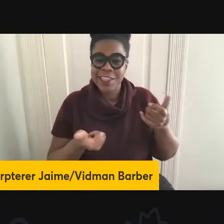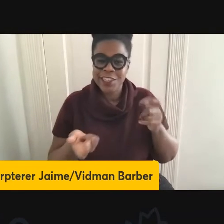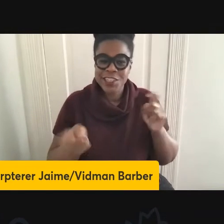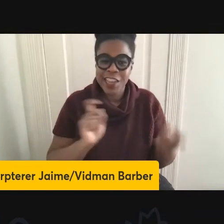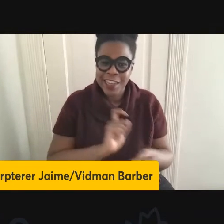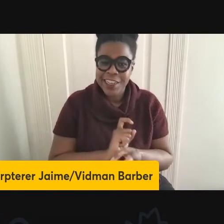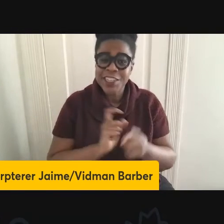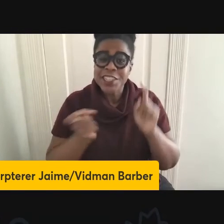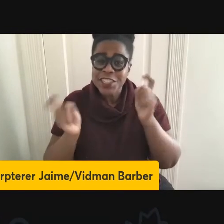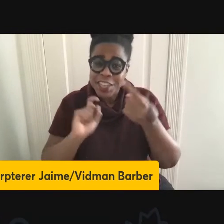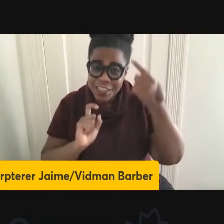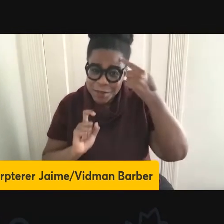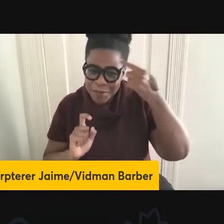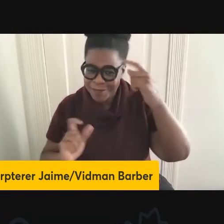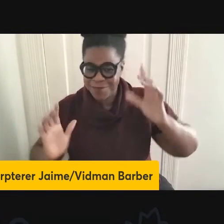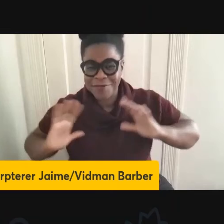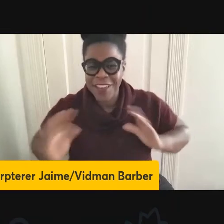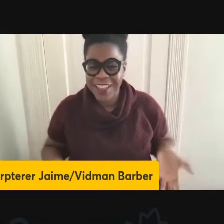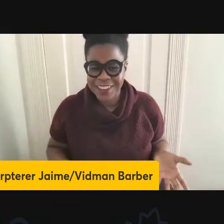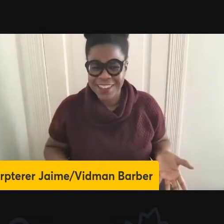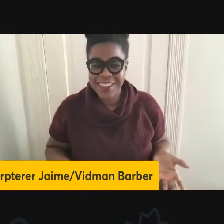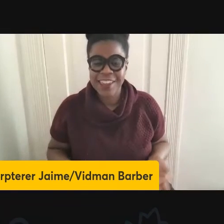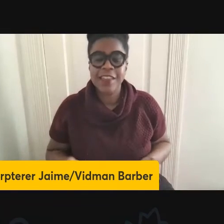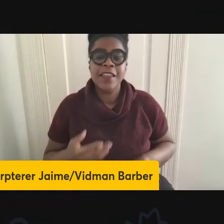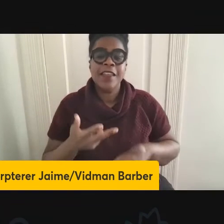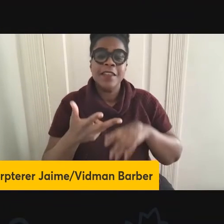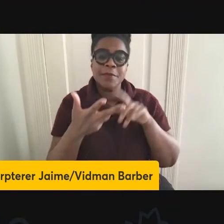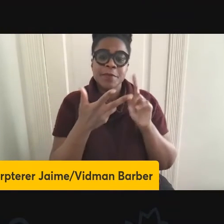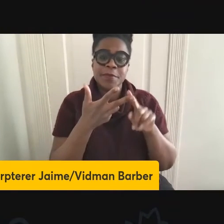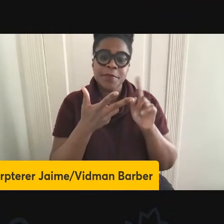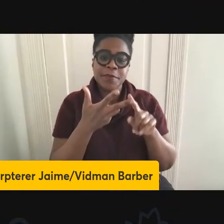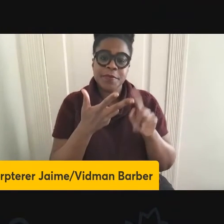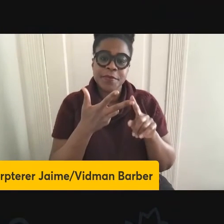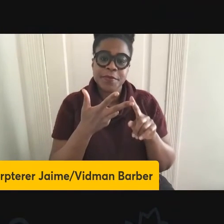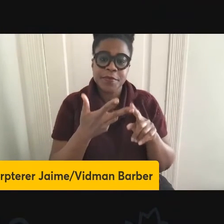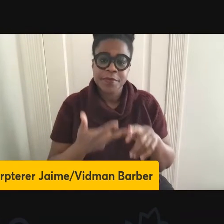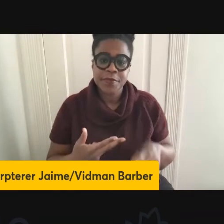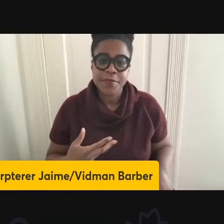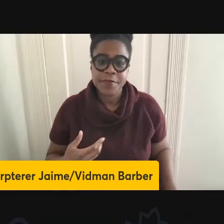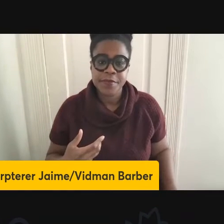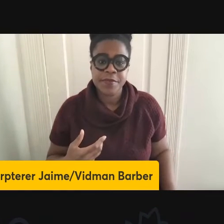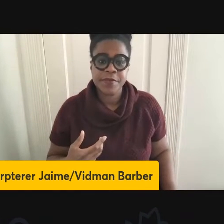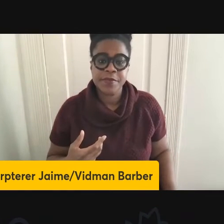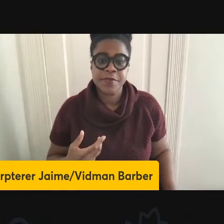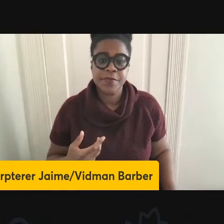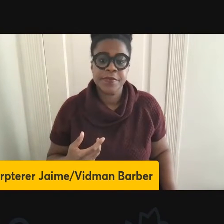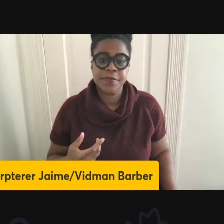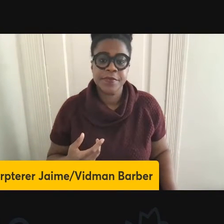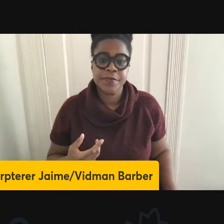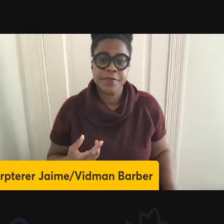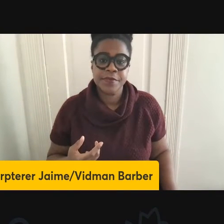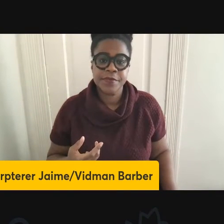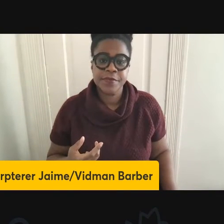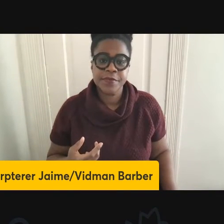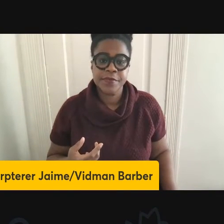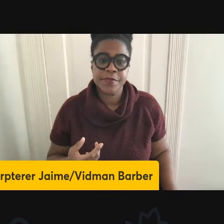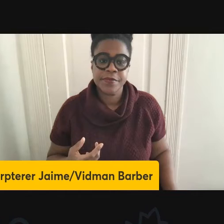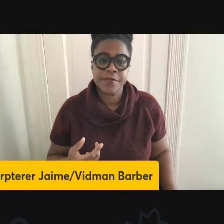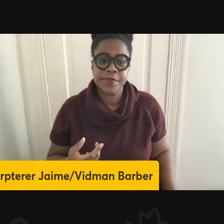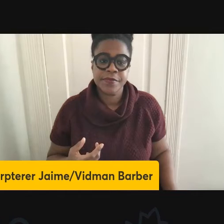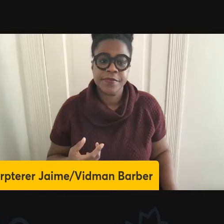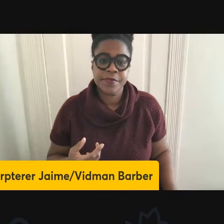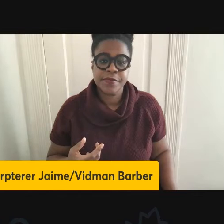change your mind. I'll also say that when it comes to